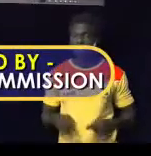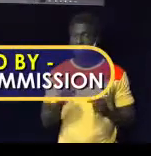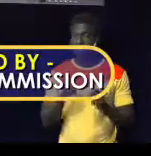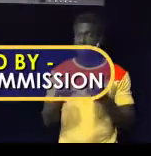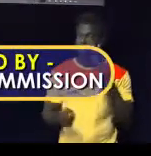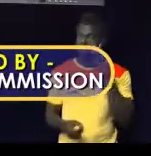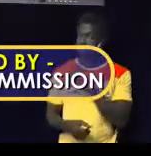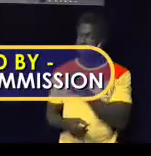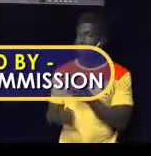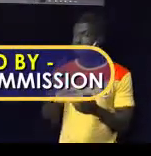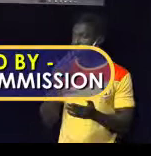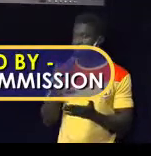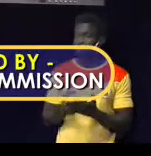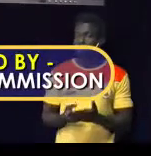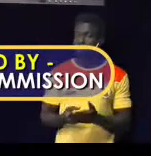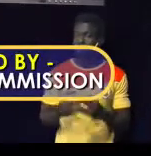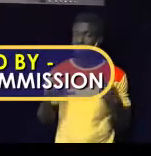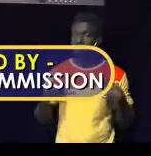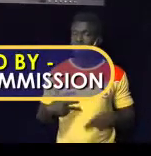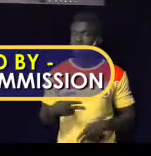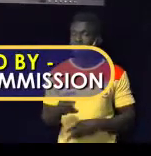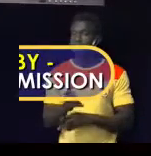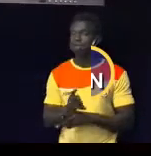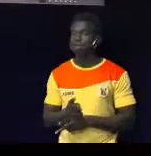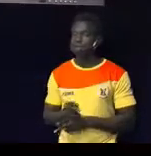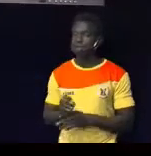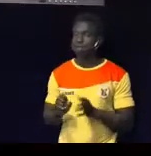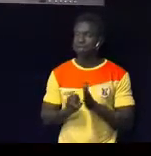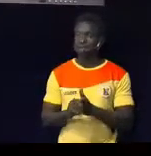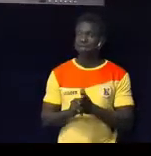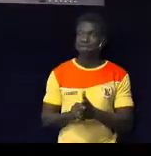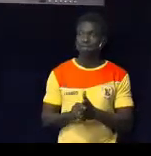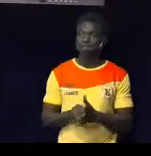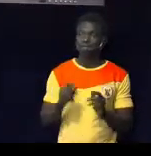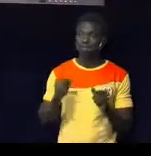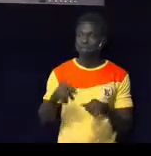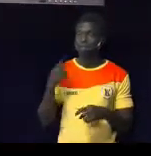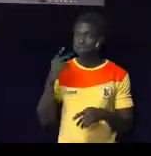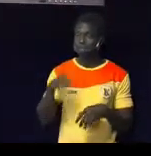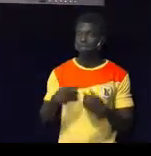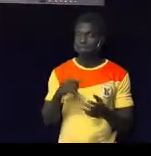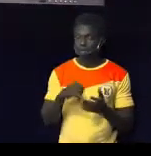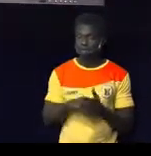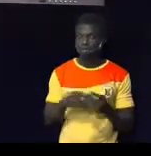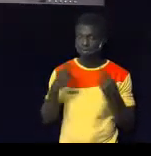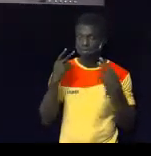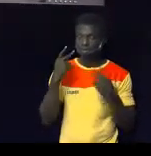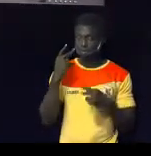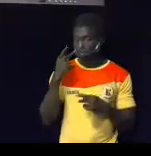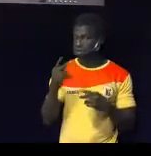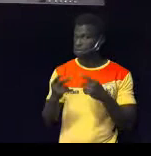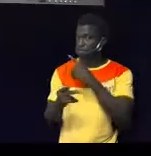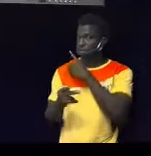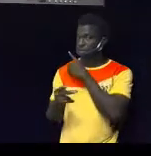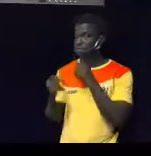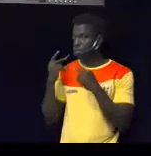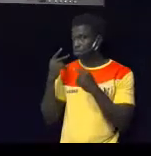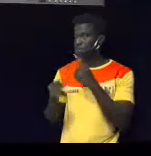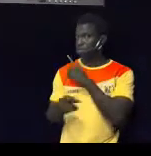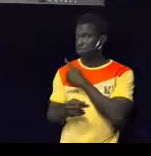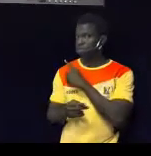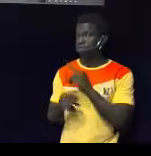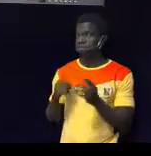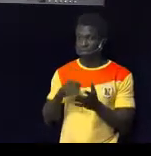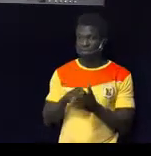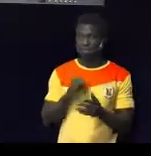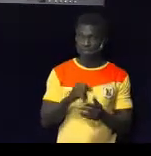system, then good healthcare system. So this is an example. You can see how this place looks. So